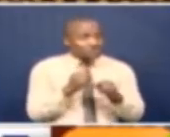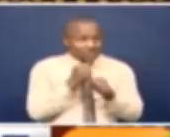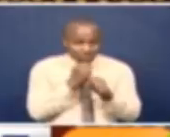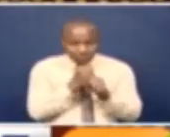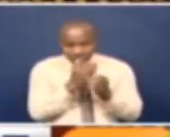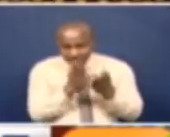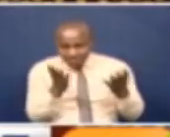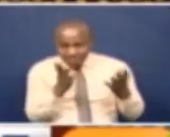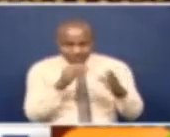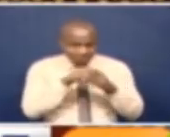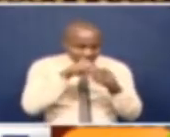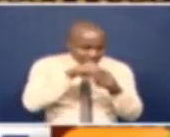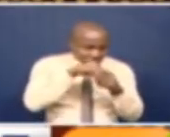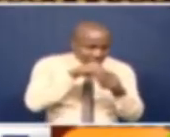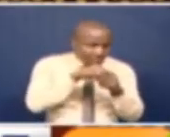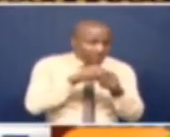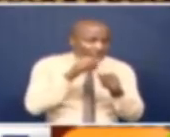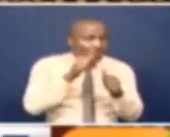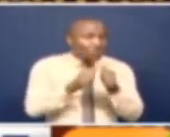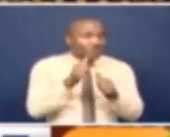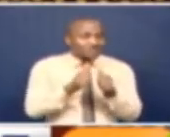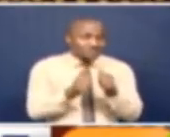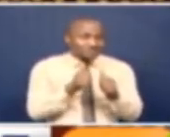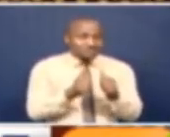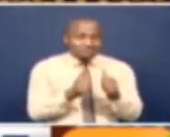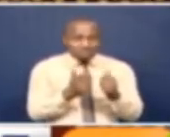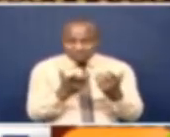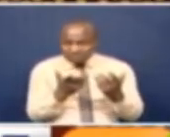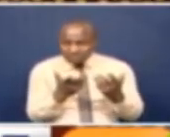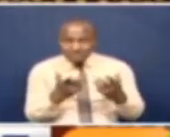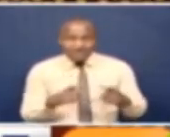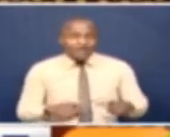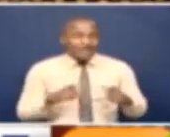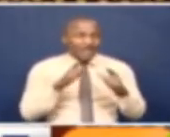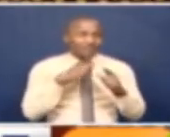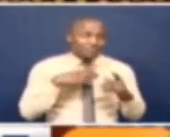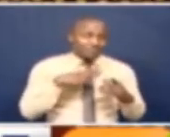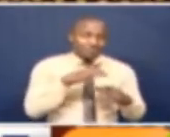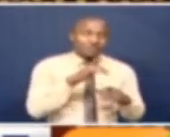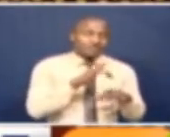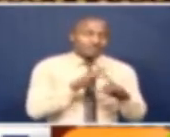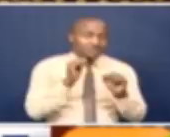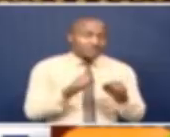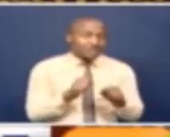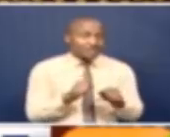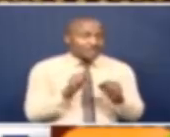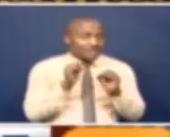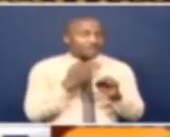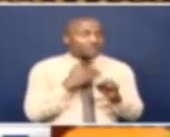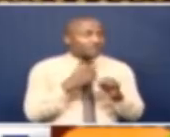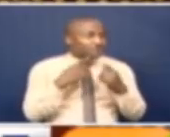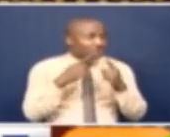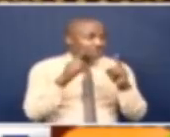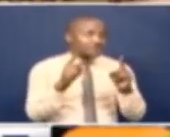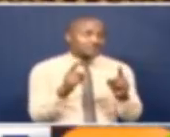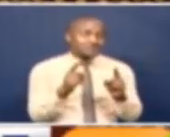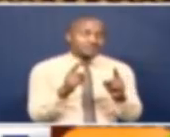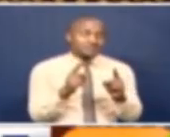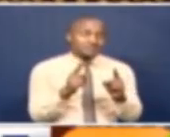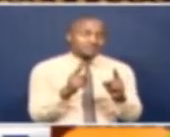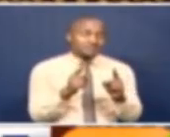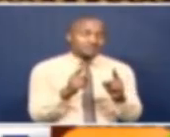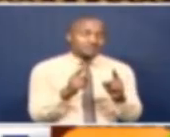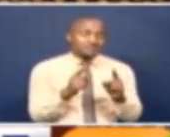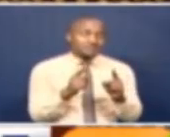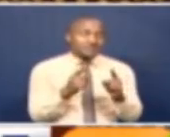something that effectively alters the lives of your people. If you wanted to secede, that you